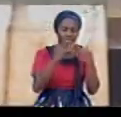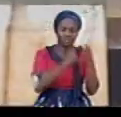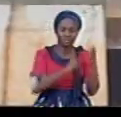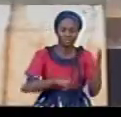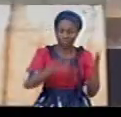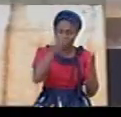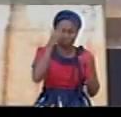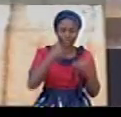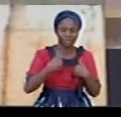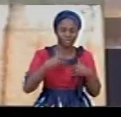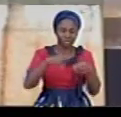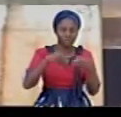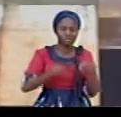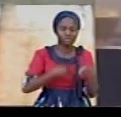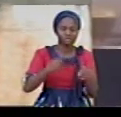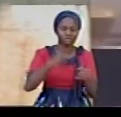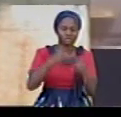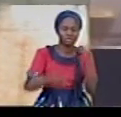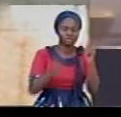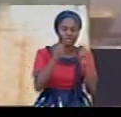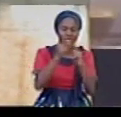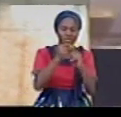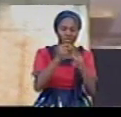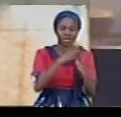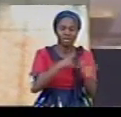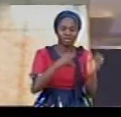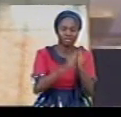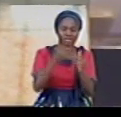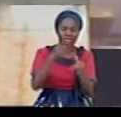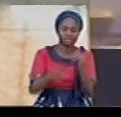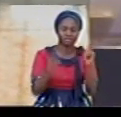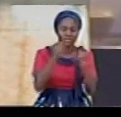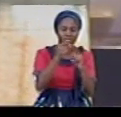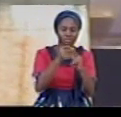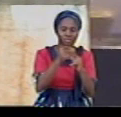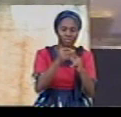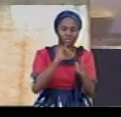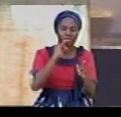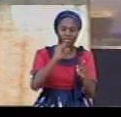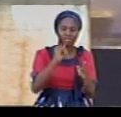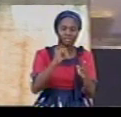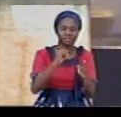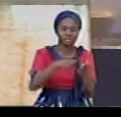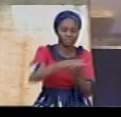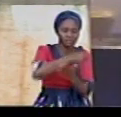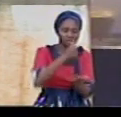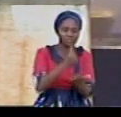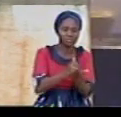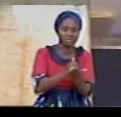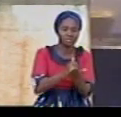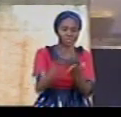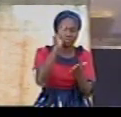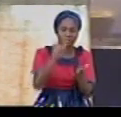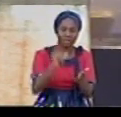you have given us the final word. And that final word is confirmed by